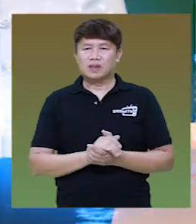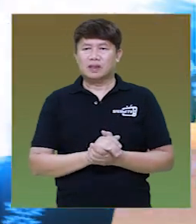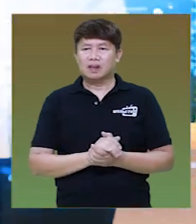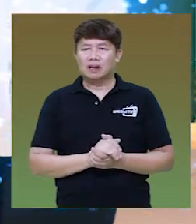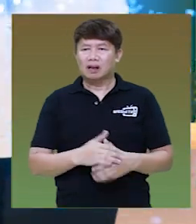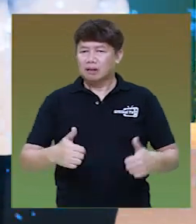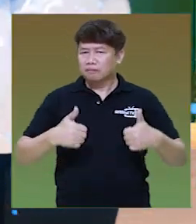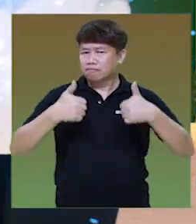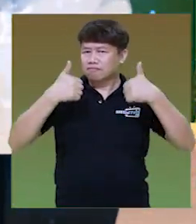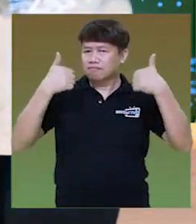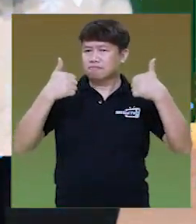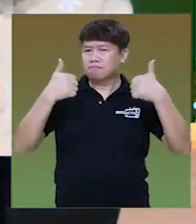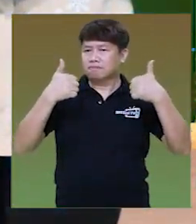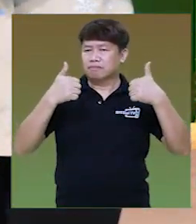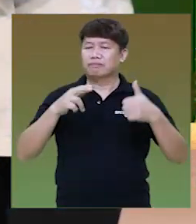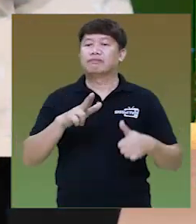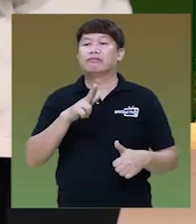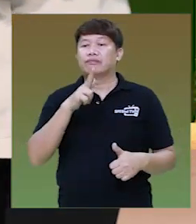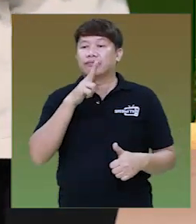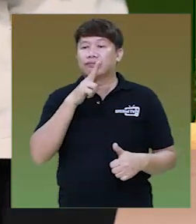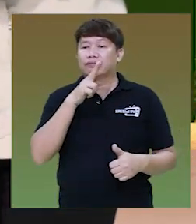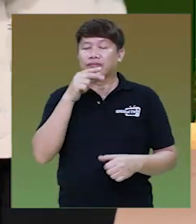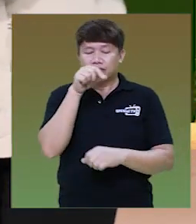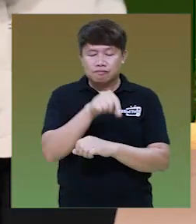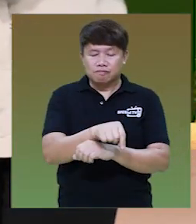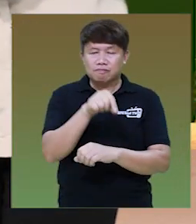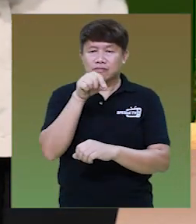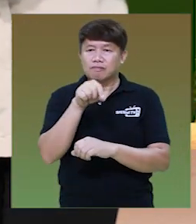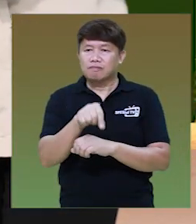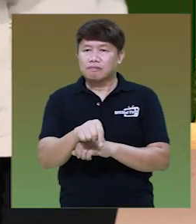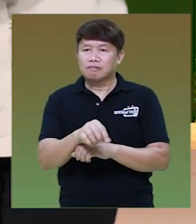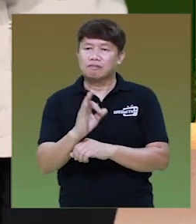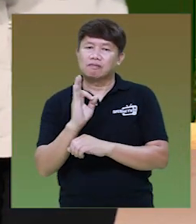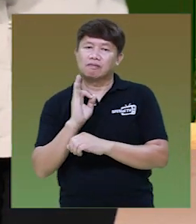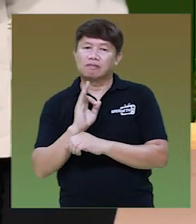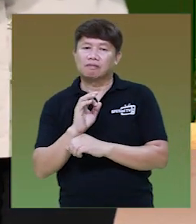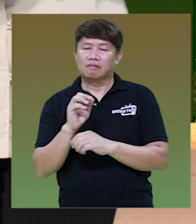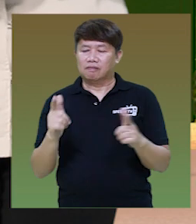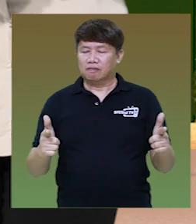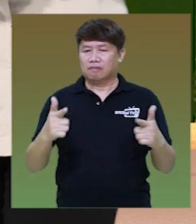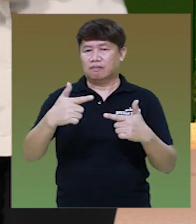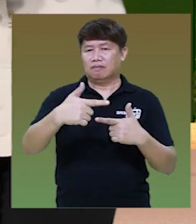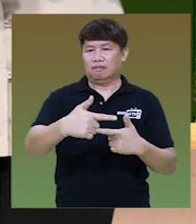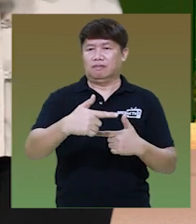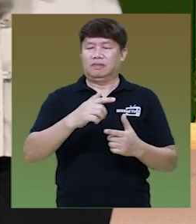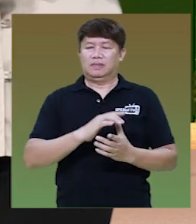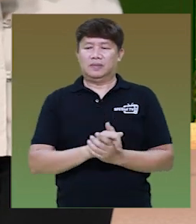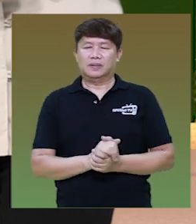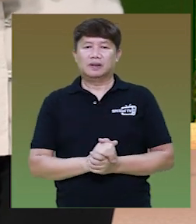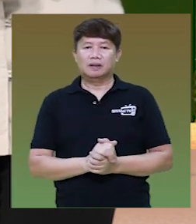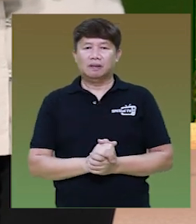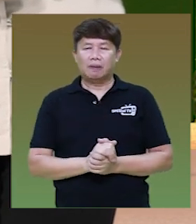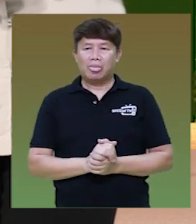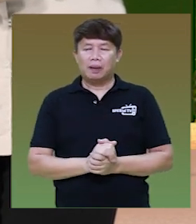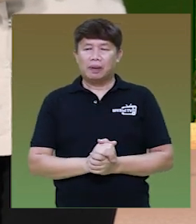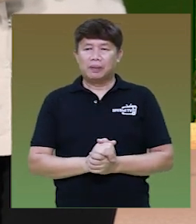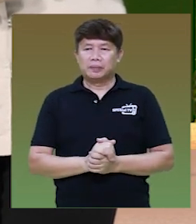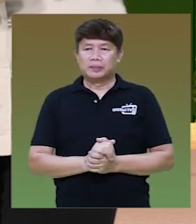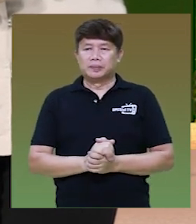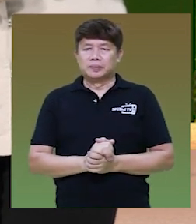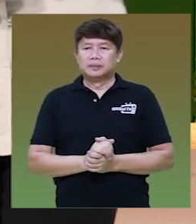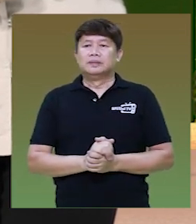2 thumbs up! The hen planted the carrot seed in her garden.